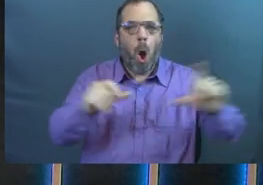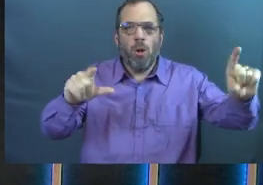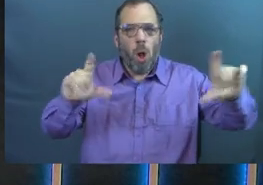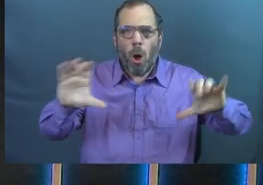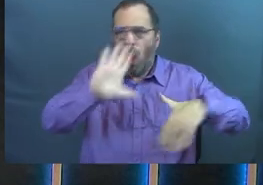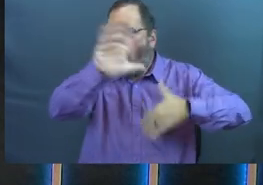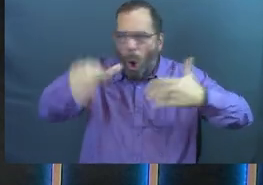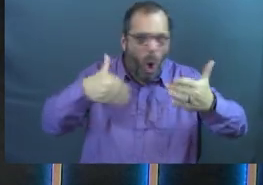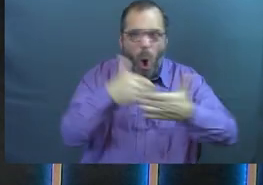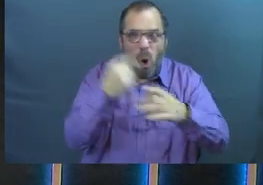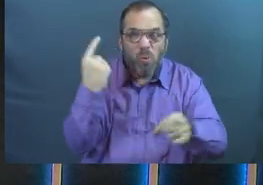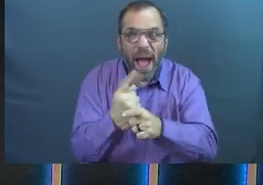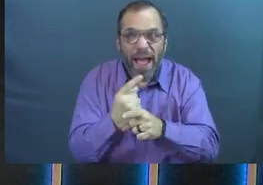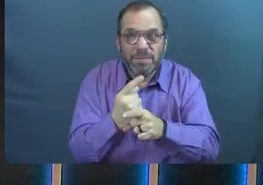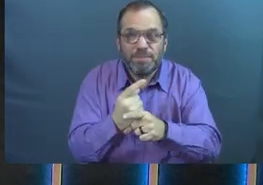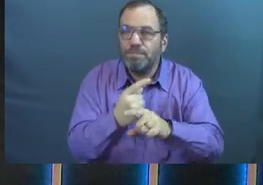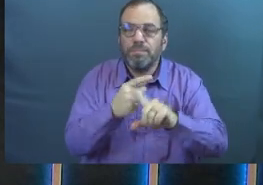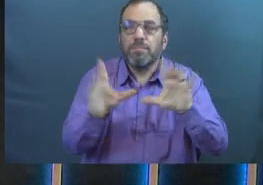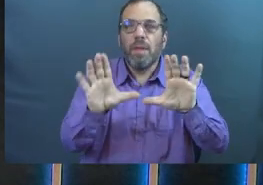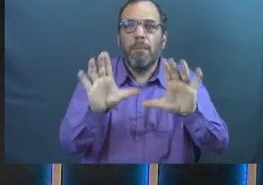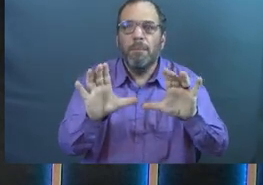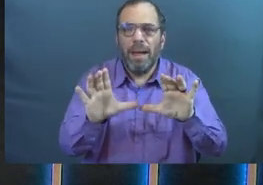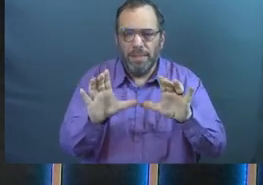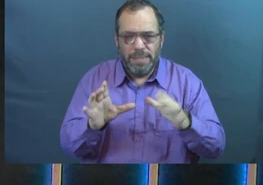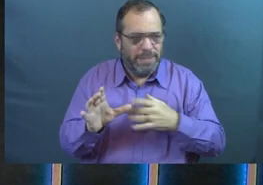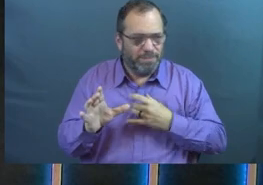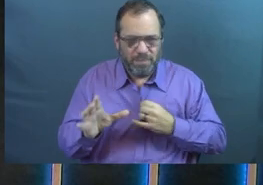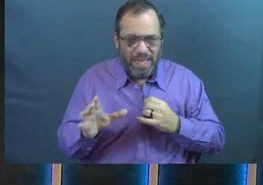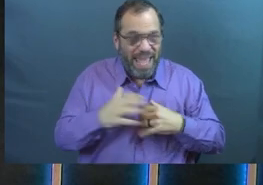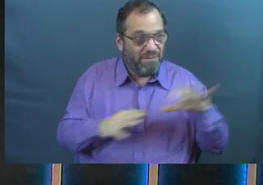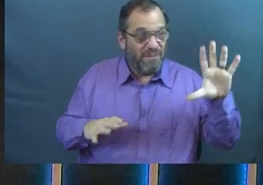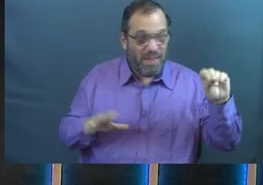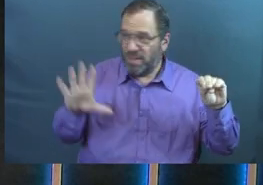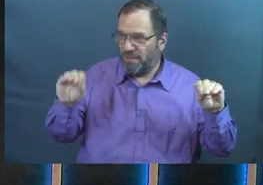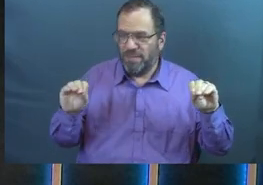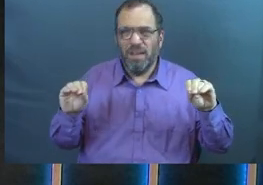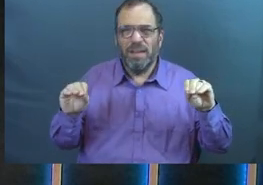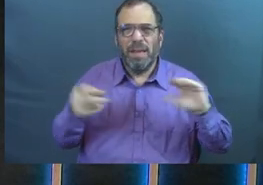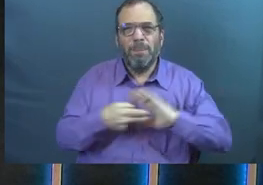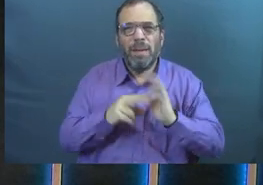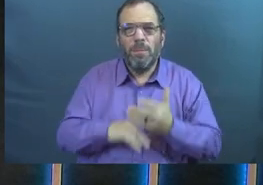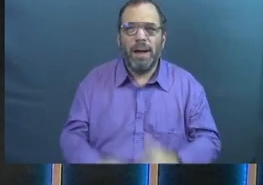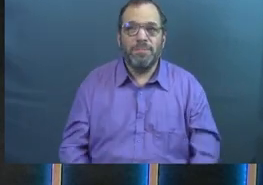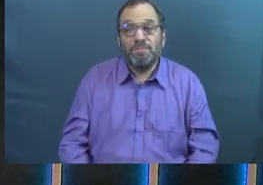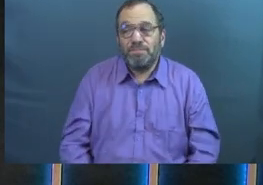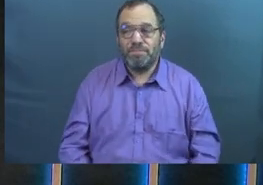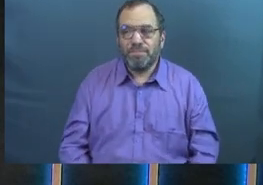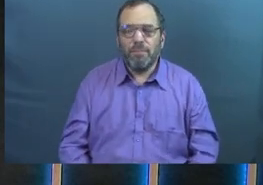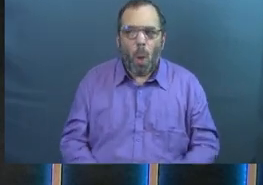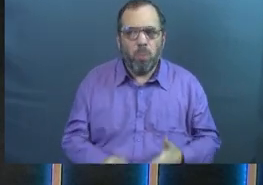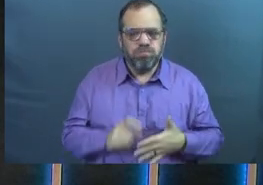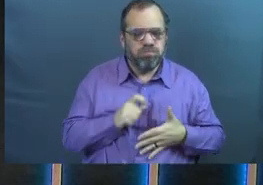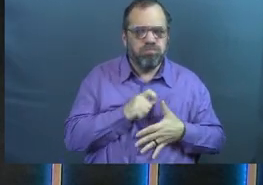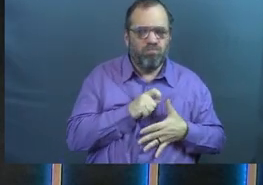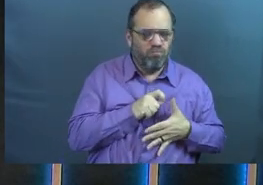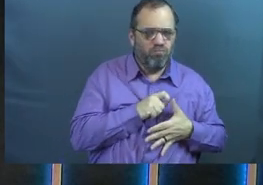all, right? But when we're saying, hey, it's 50-50, you know what we're really saying? We're saying we're keeping